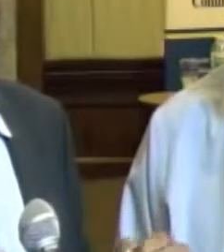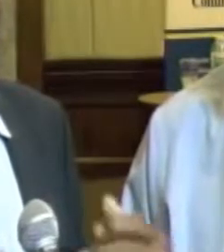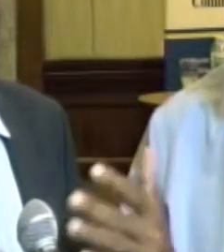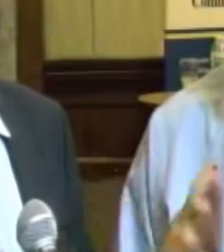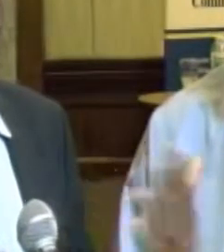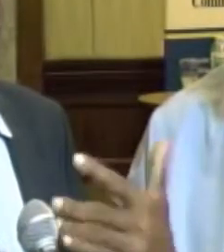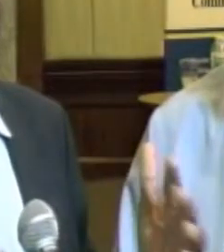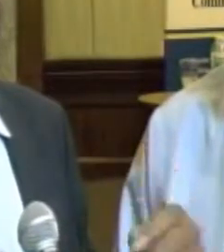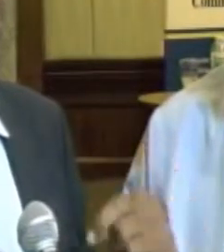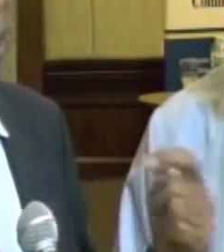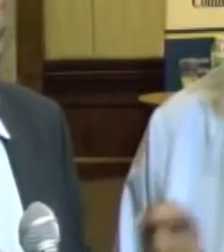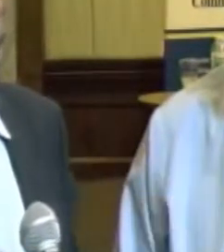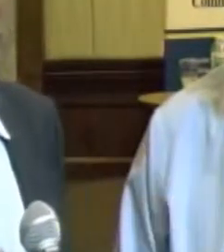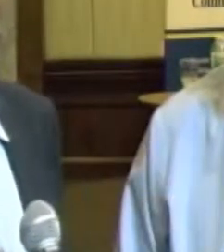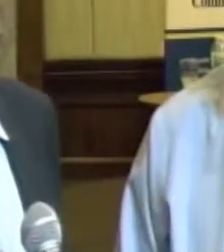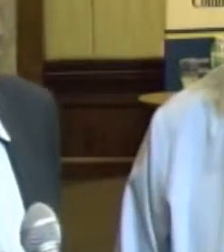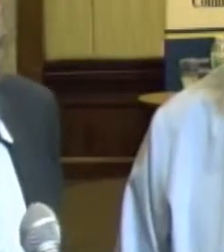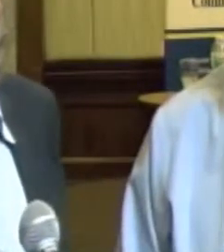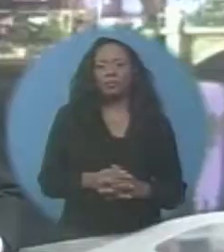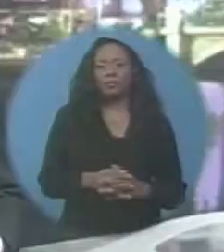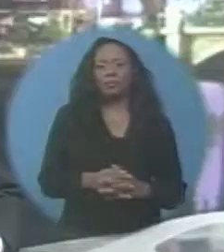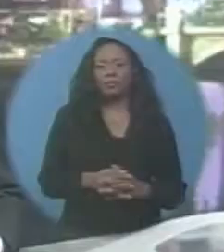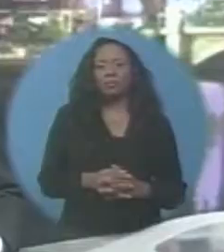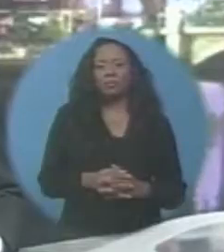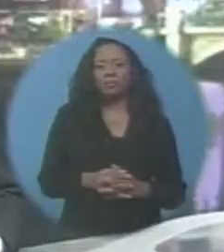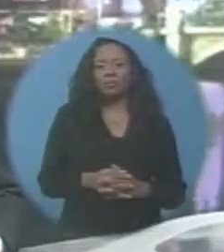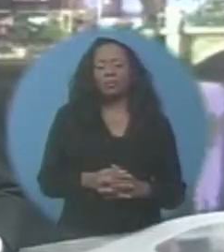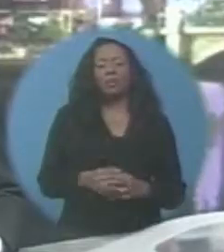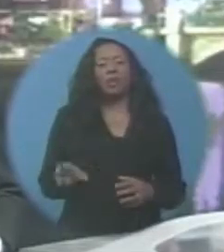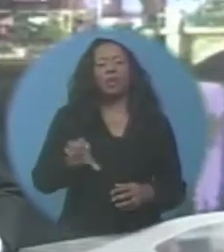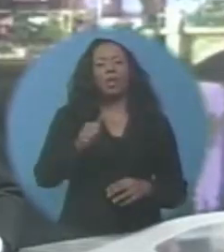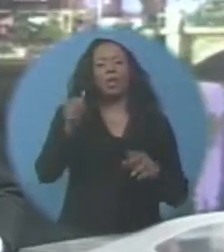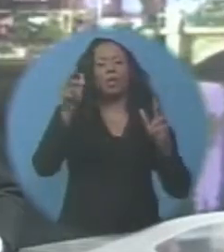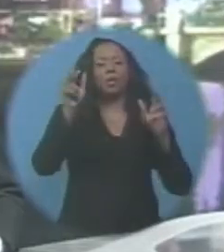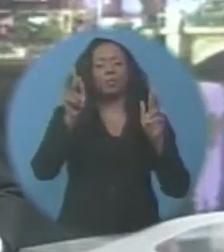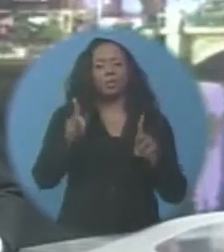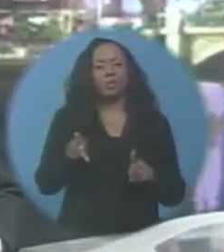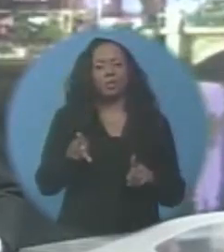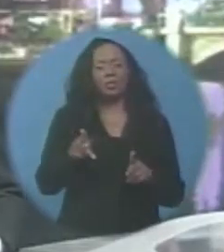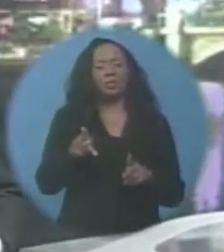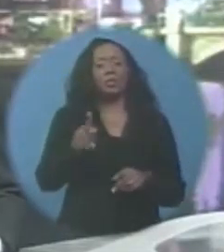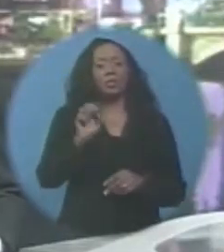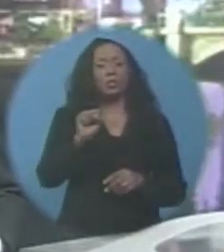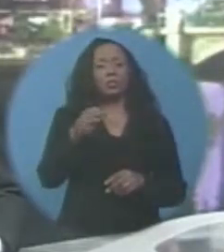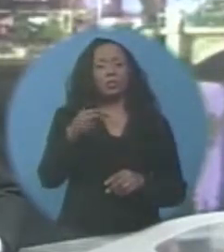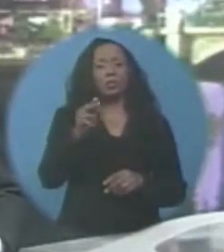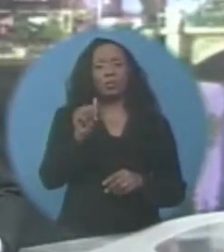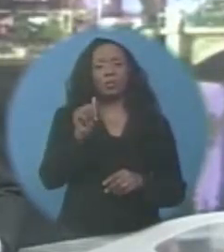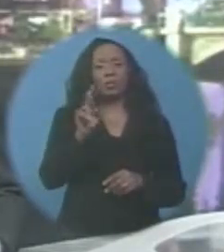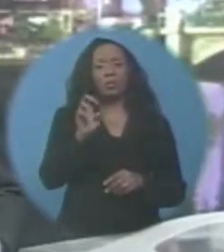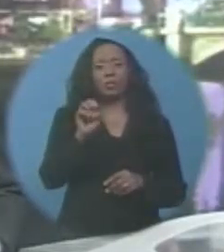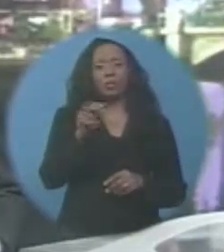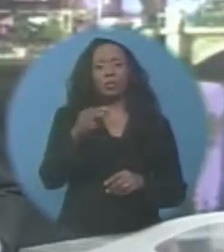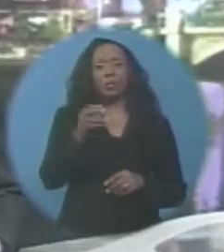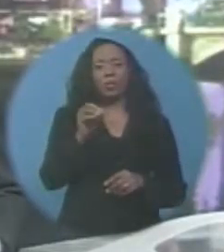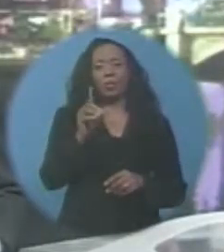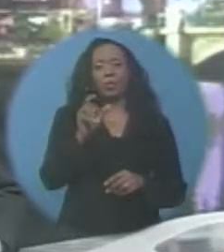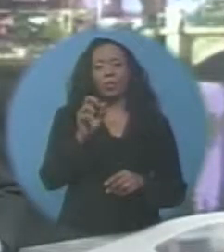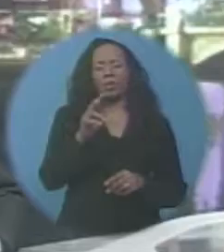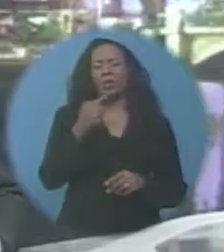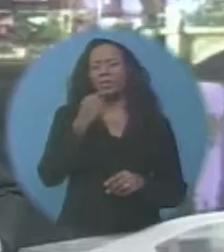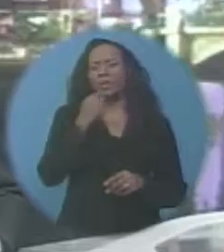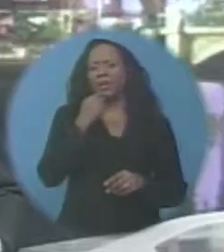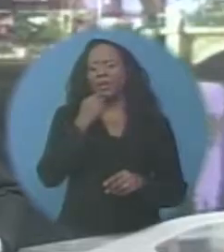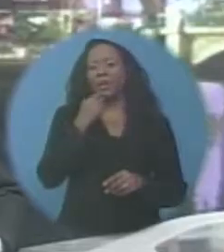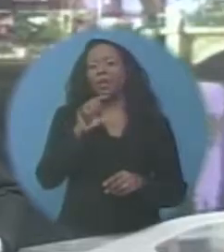and Wireless, that this matter should be overturned. And another minority shareholder, Ricky Wendt, says another reason for the action is that